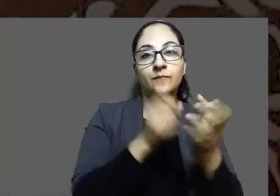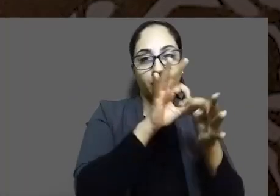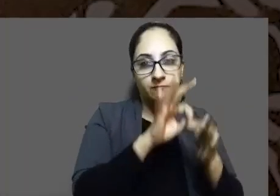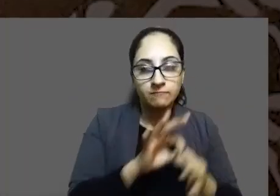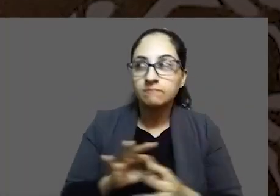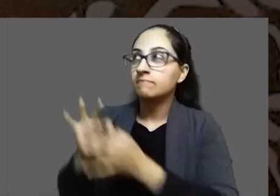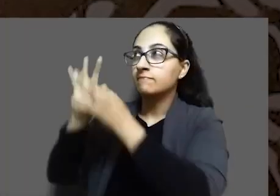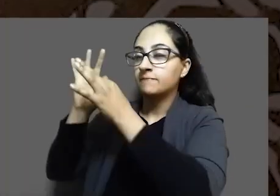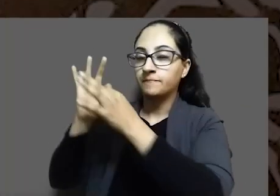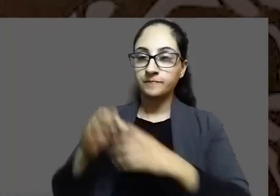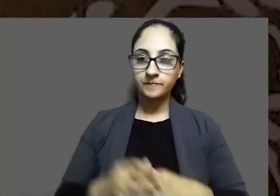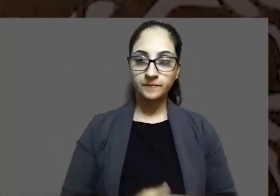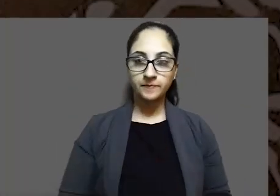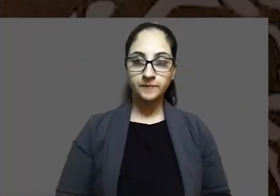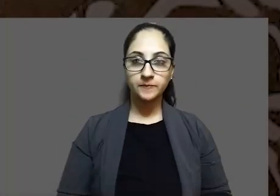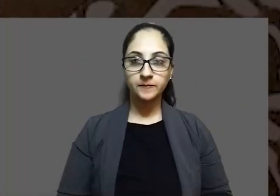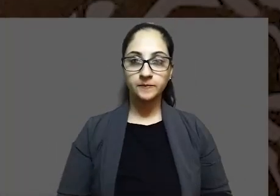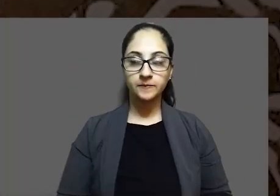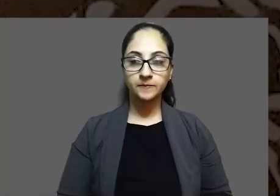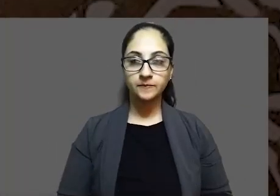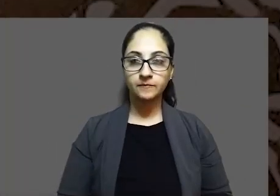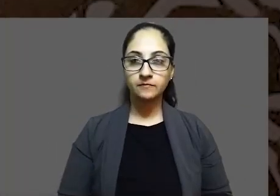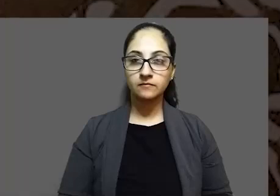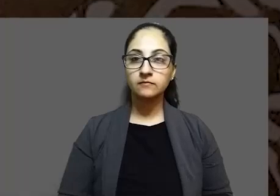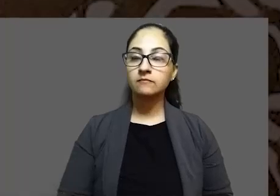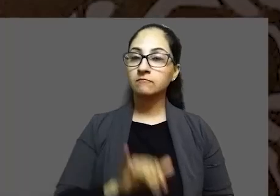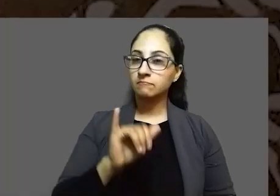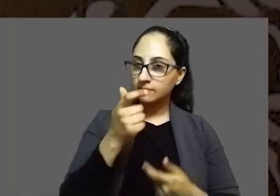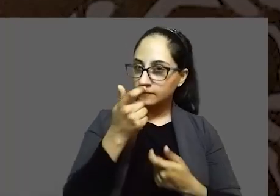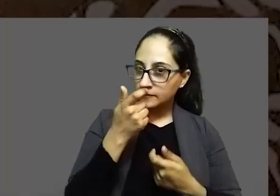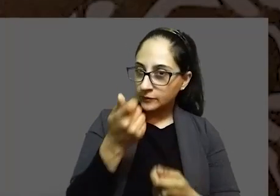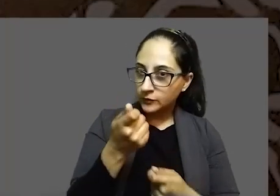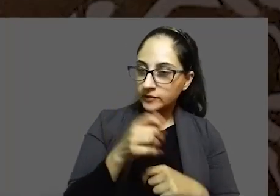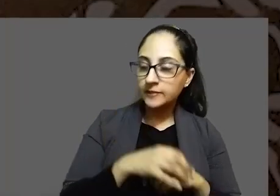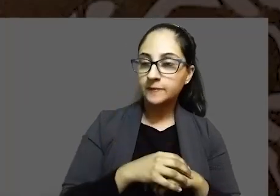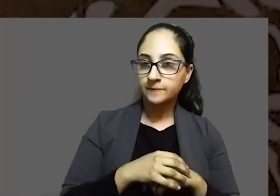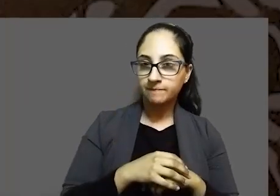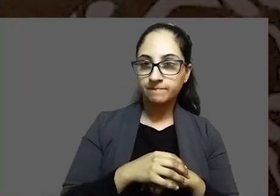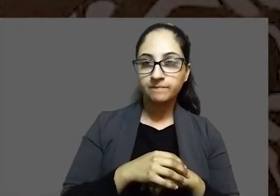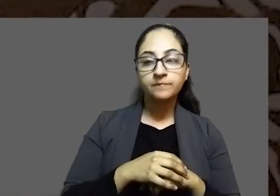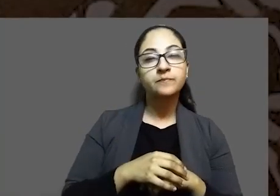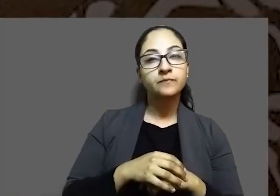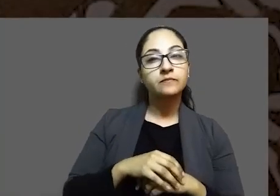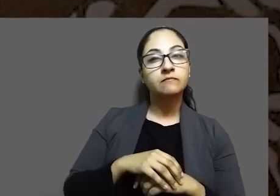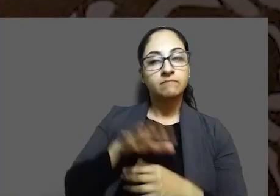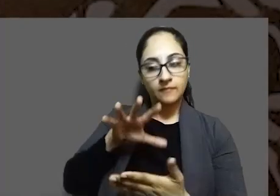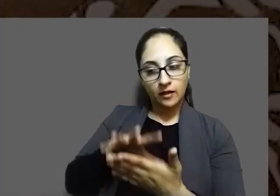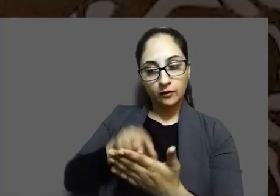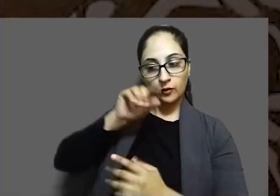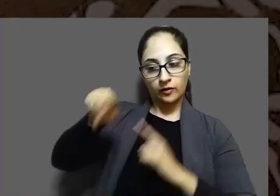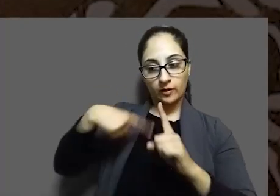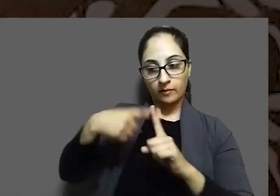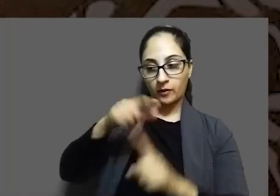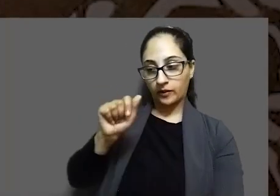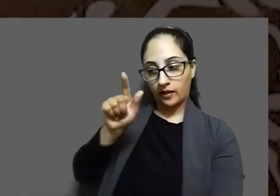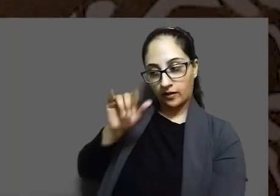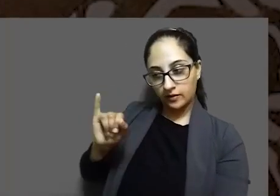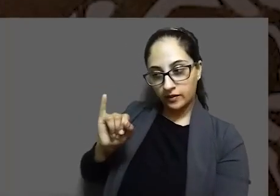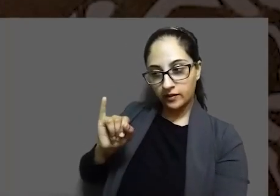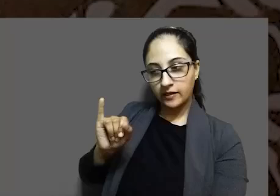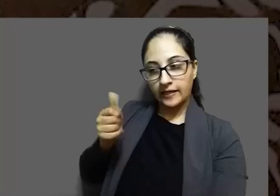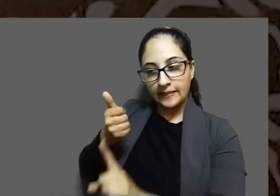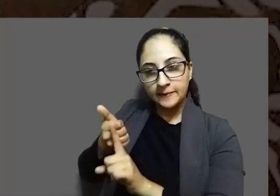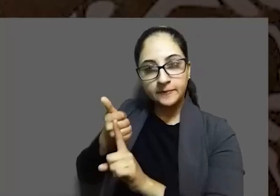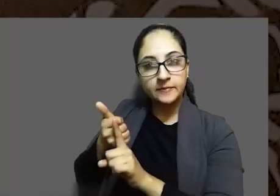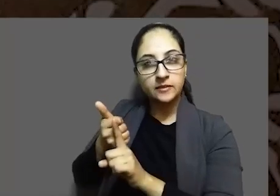in anger and only wanting to act in accordance with the ethics of his faith really struck me. It reminds me of the same commitment